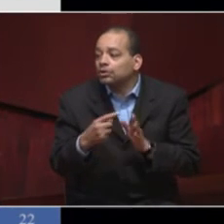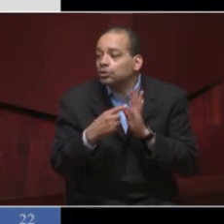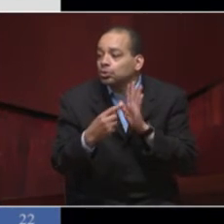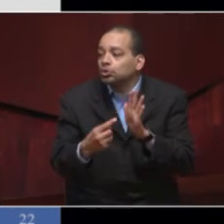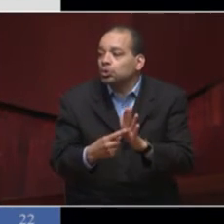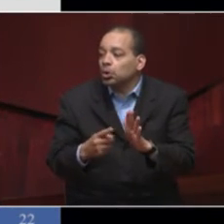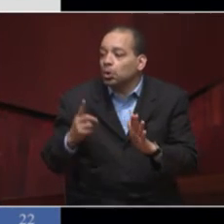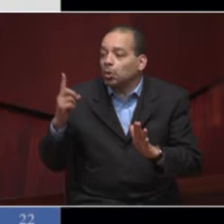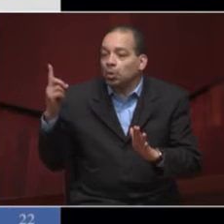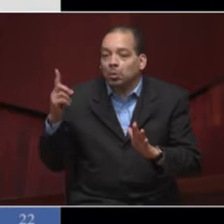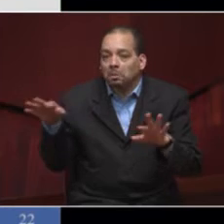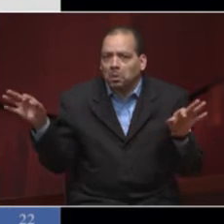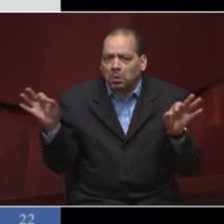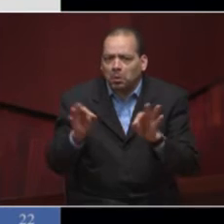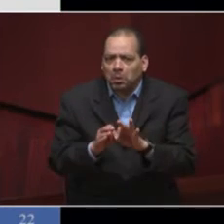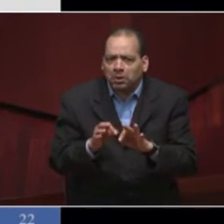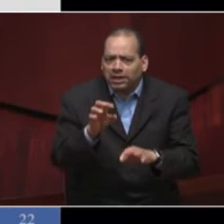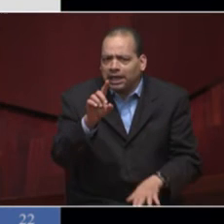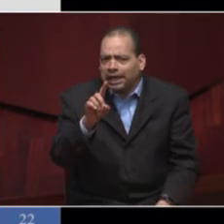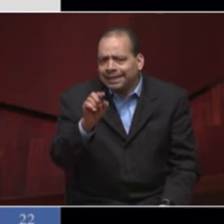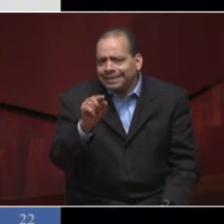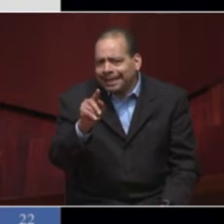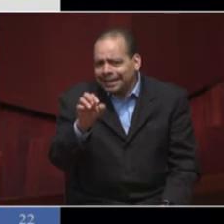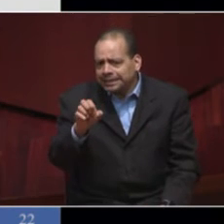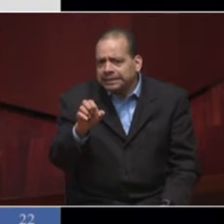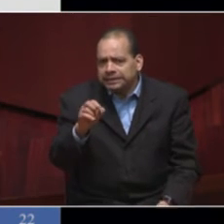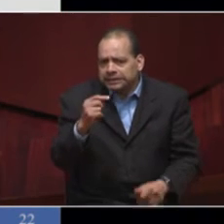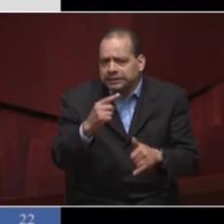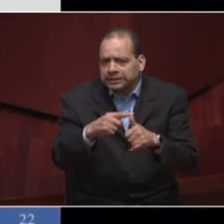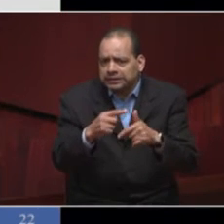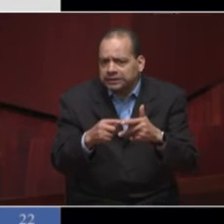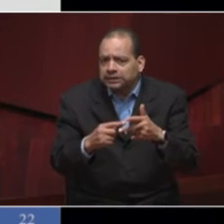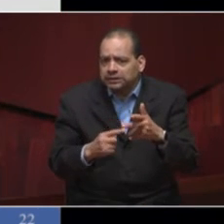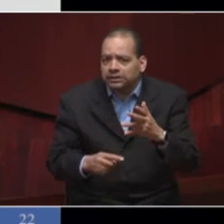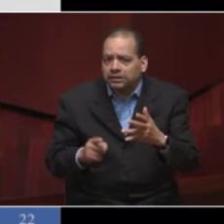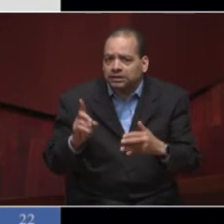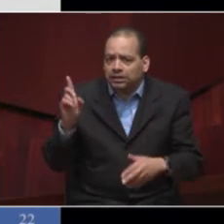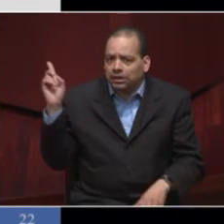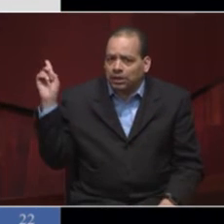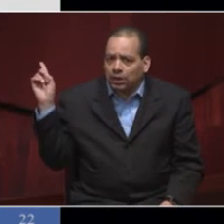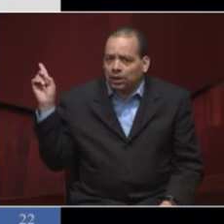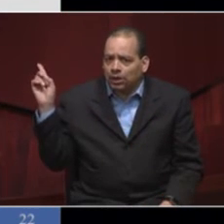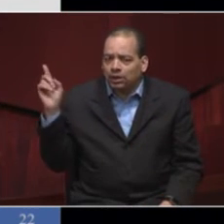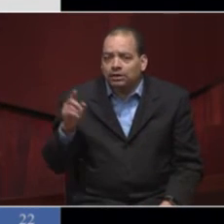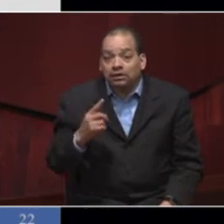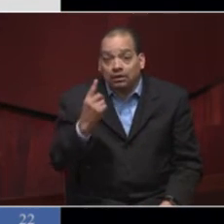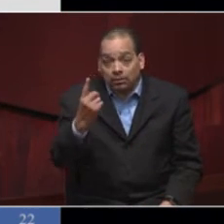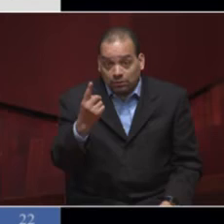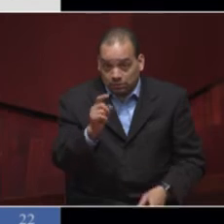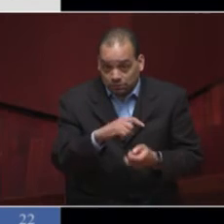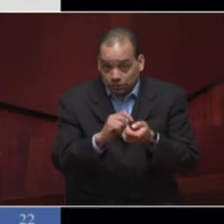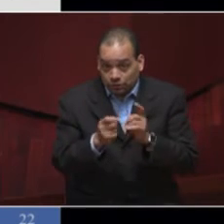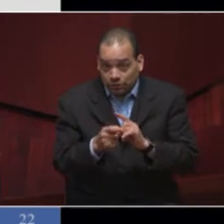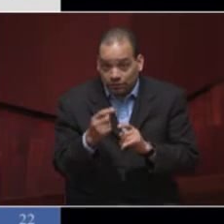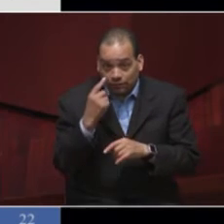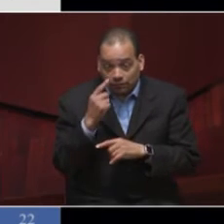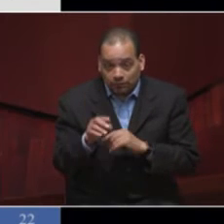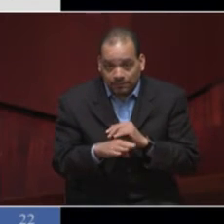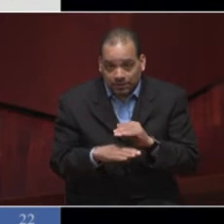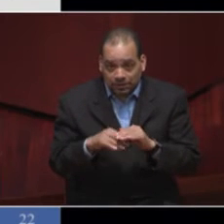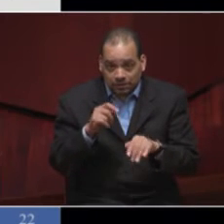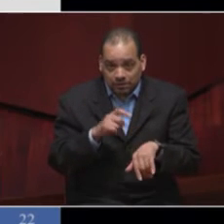These are the key dates for 2016. There's one change in the basic timeline